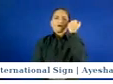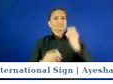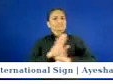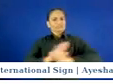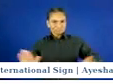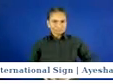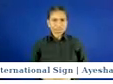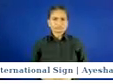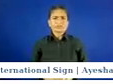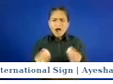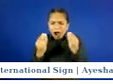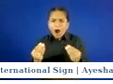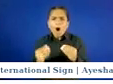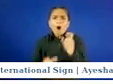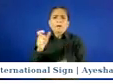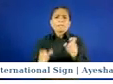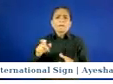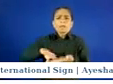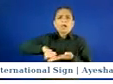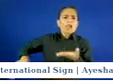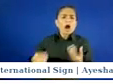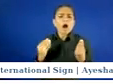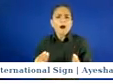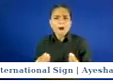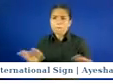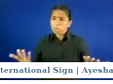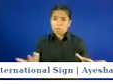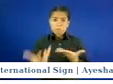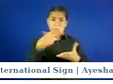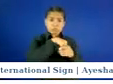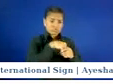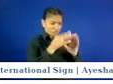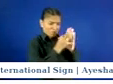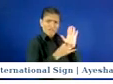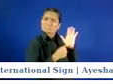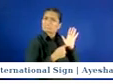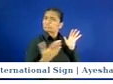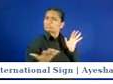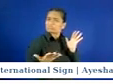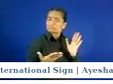So we can think about inclusive policy from supporting the rights of persons with disability.